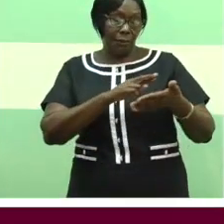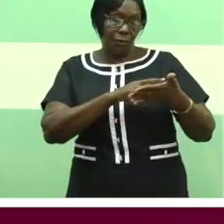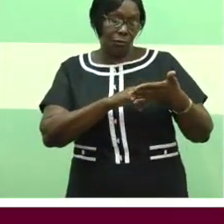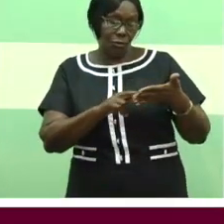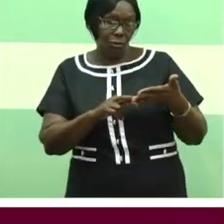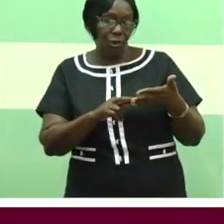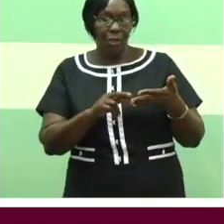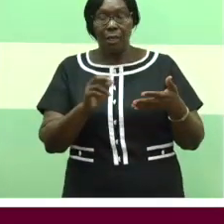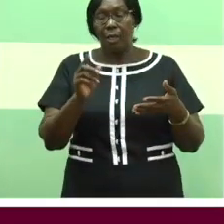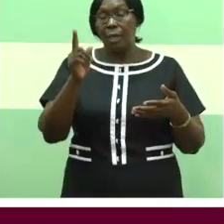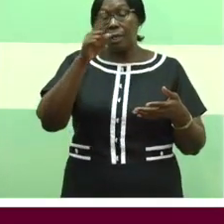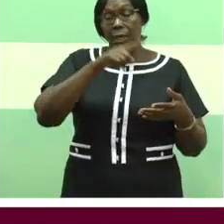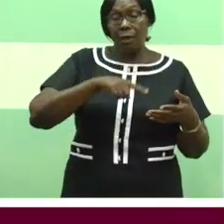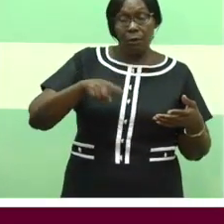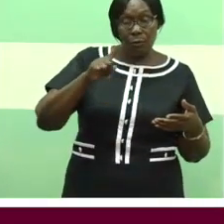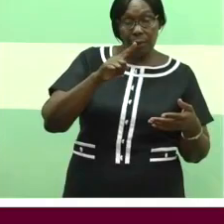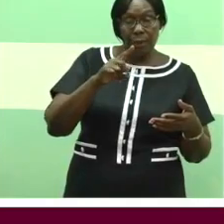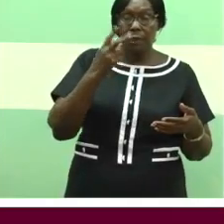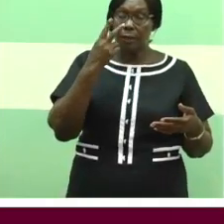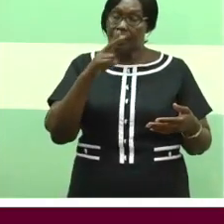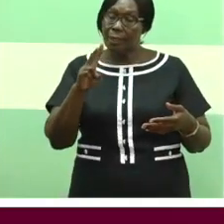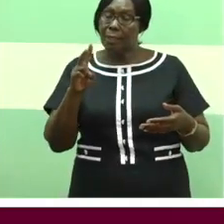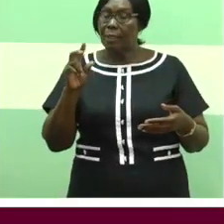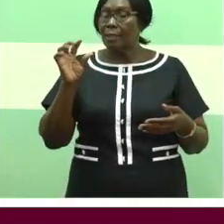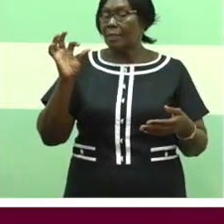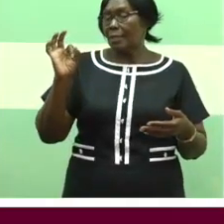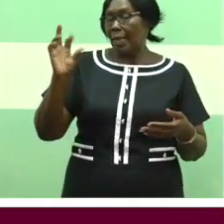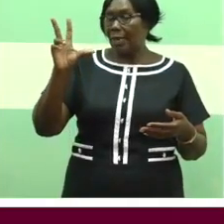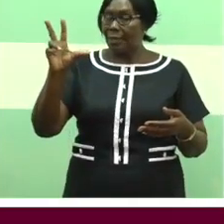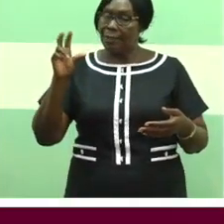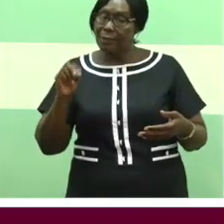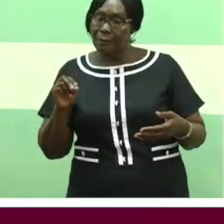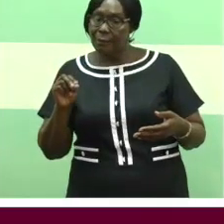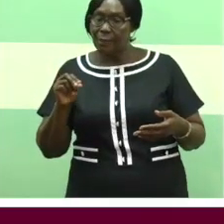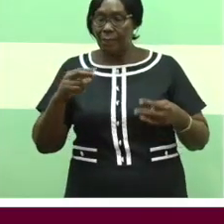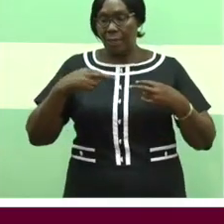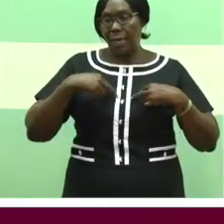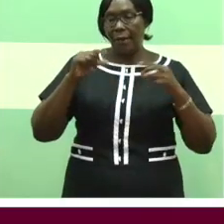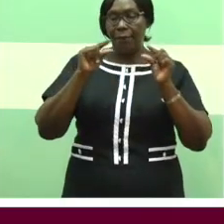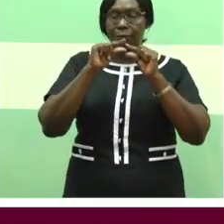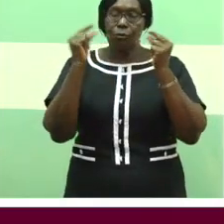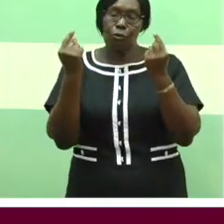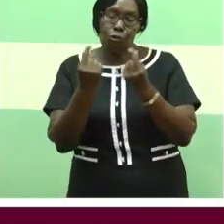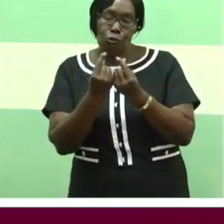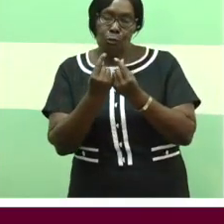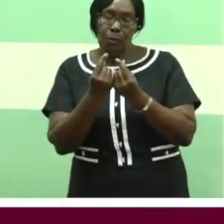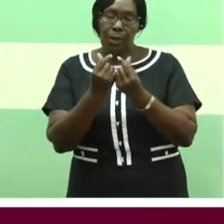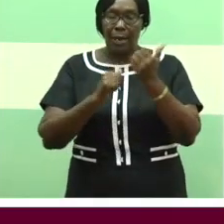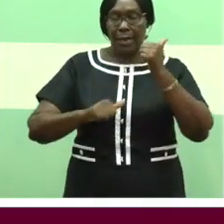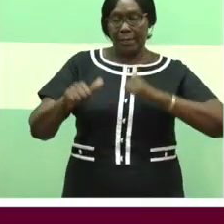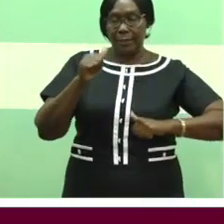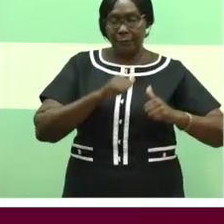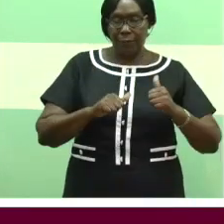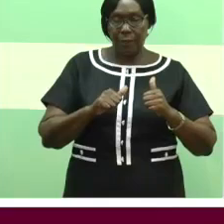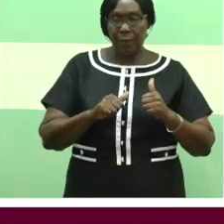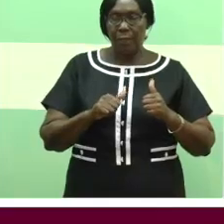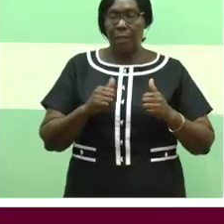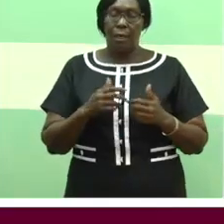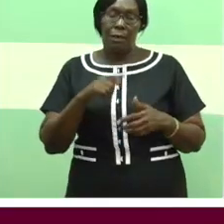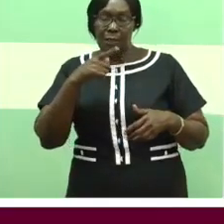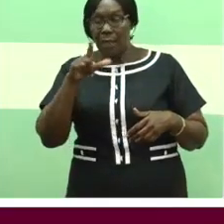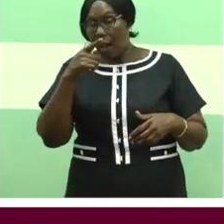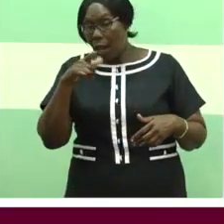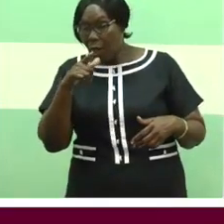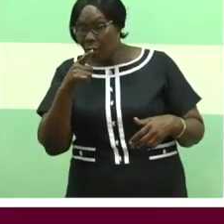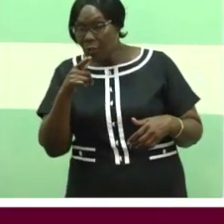analog, but they are able to see it's 9:30, we have group activity. Or let me say lunch. Lunch